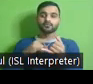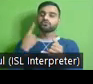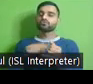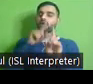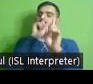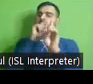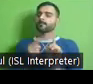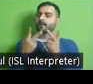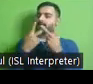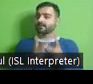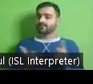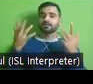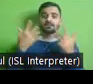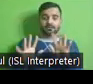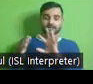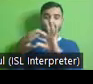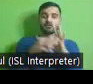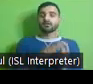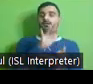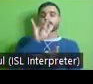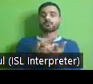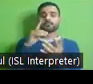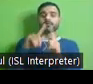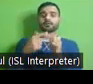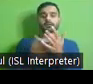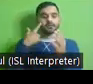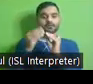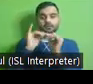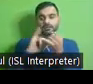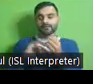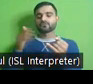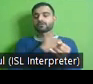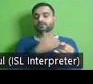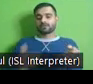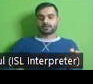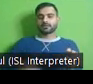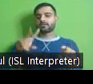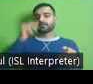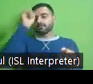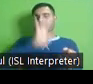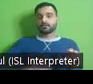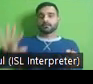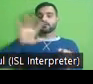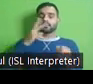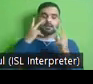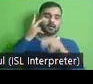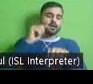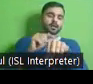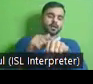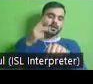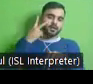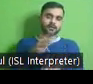highlighted some of the differences between tribes and castes. Now, in a country which is often seen as